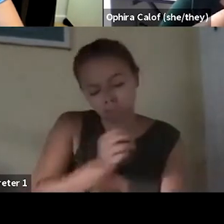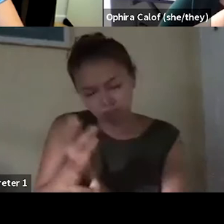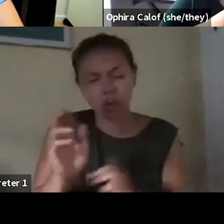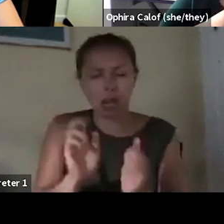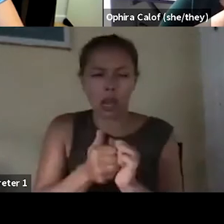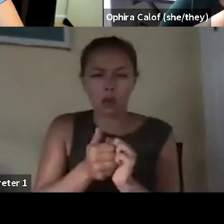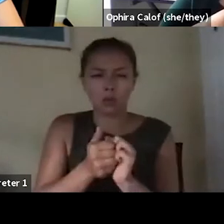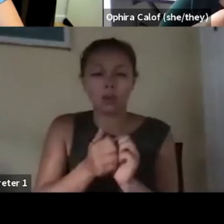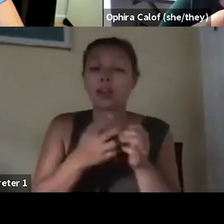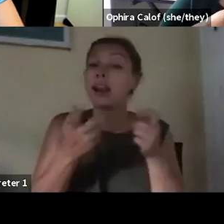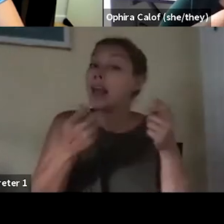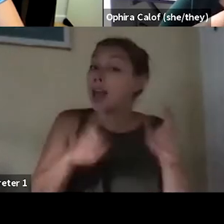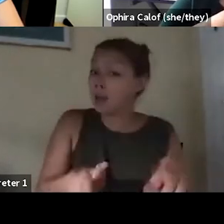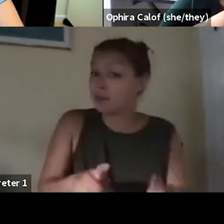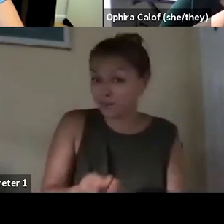row,